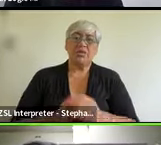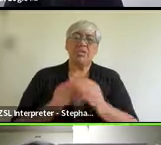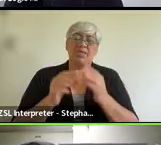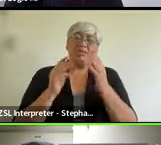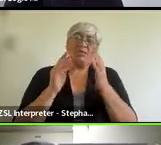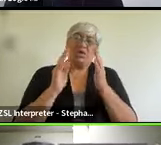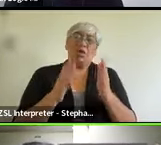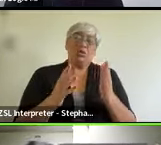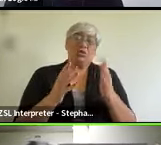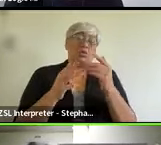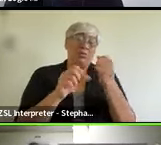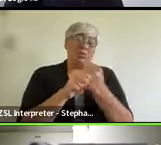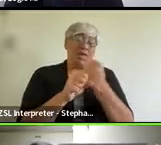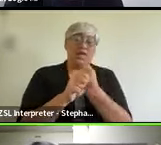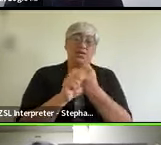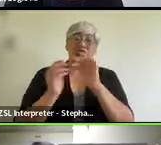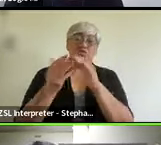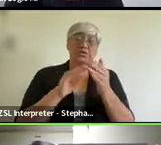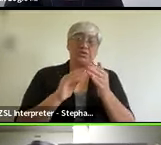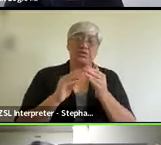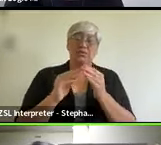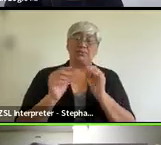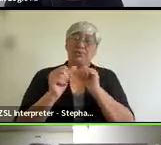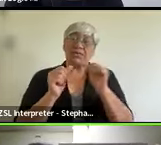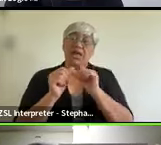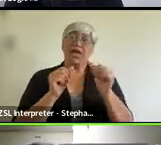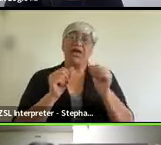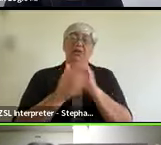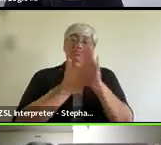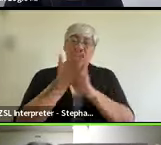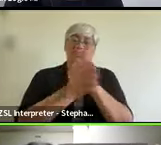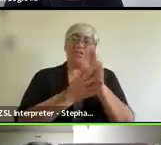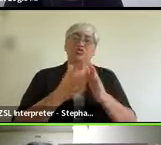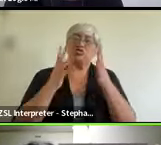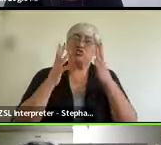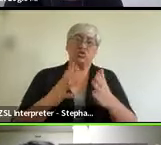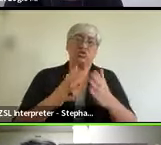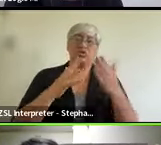accessible is our collective